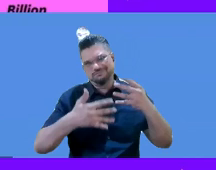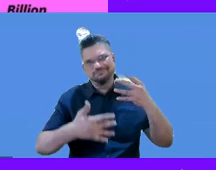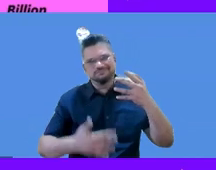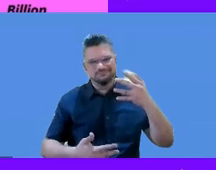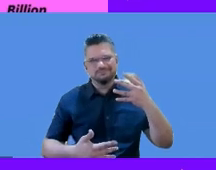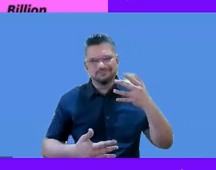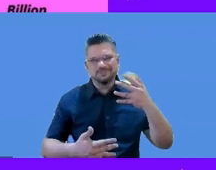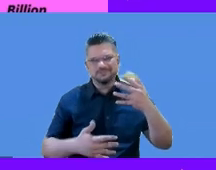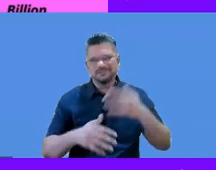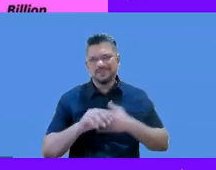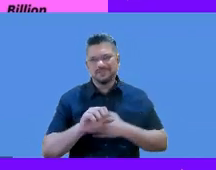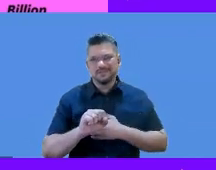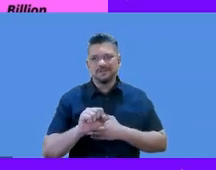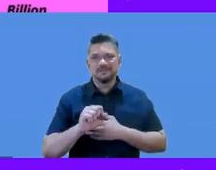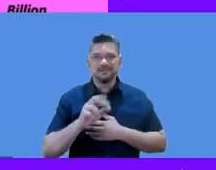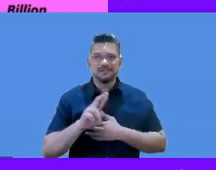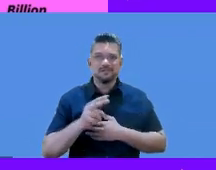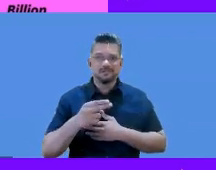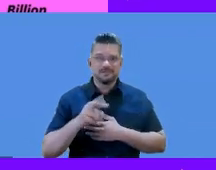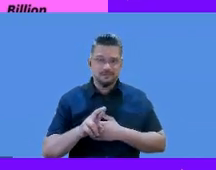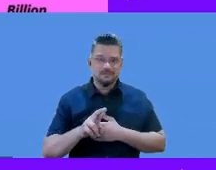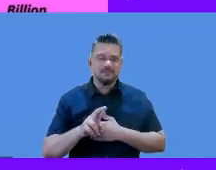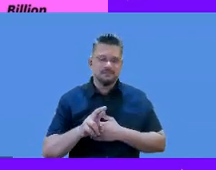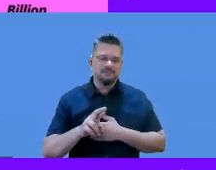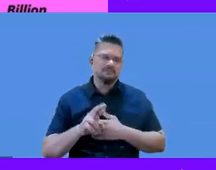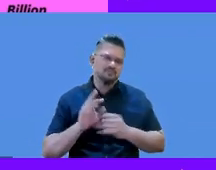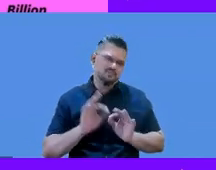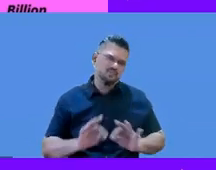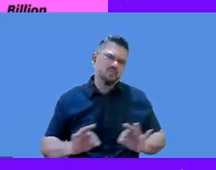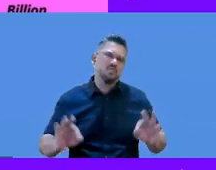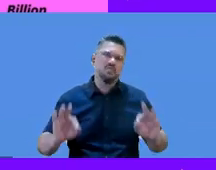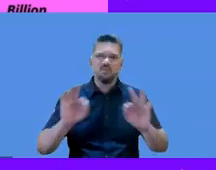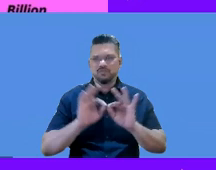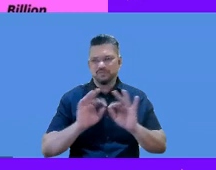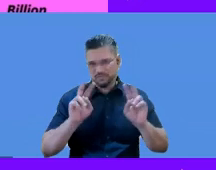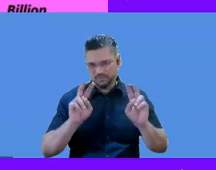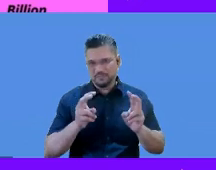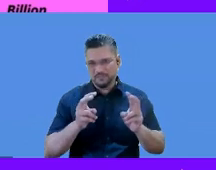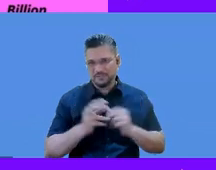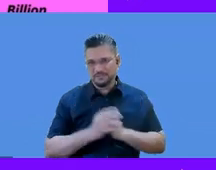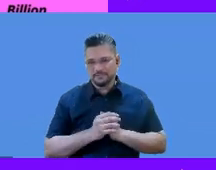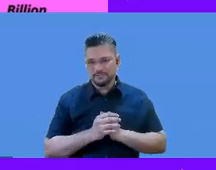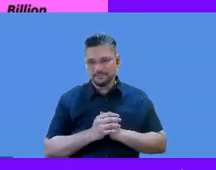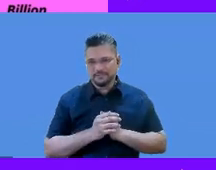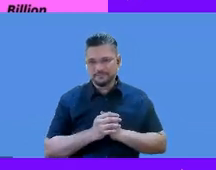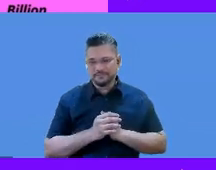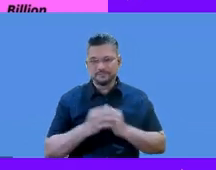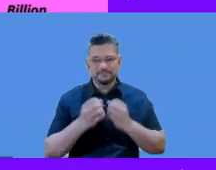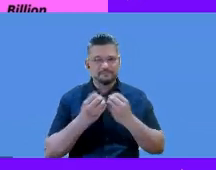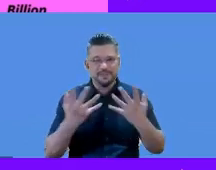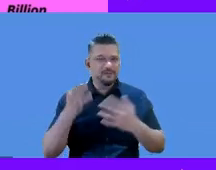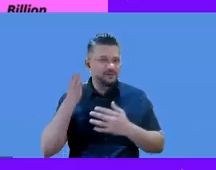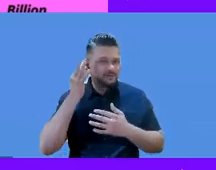study is showing that it's a really important one. The report and the girls who are responding to the research are recommending a